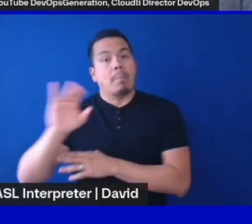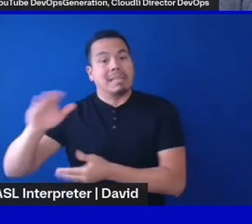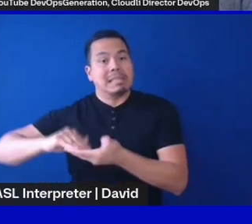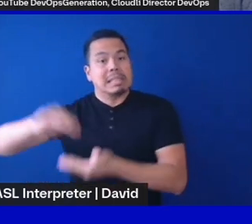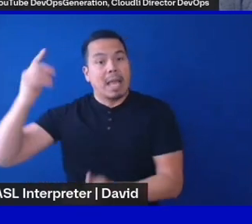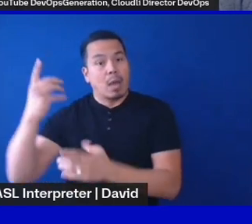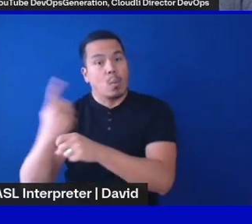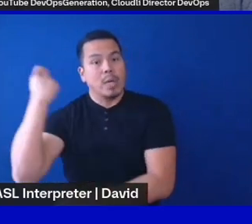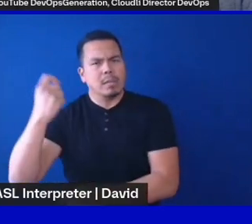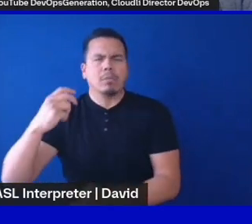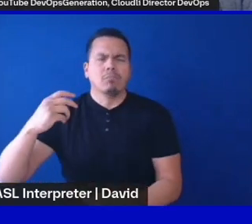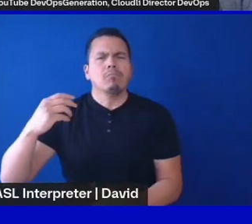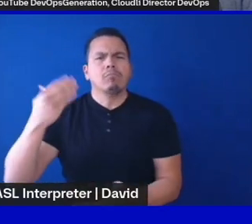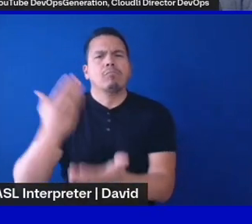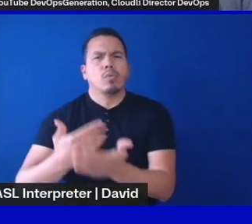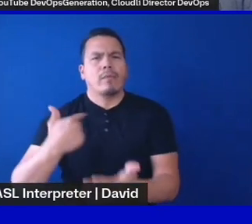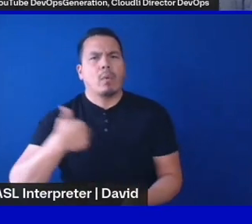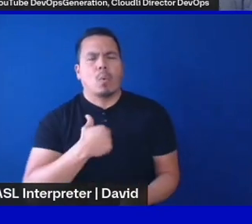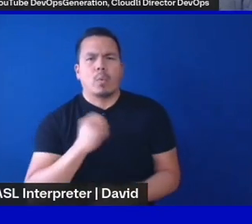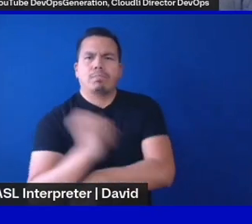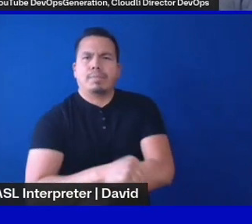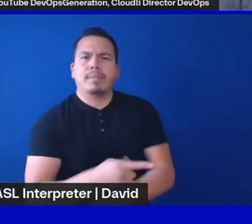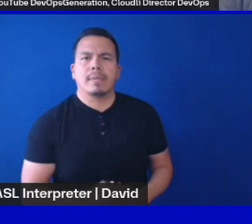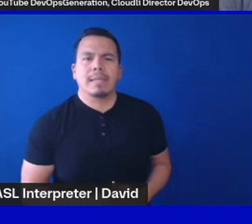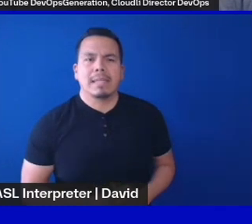were the superior company.